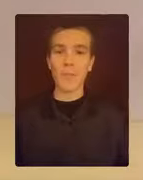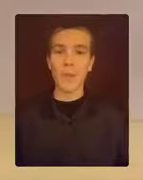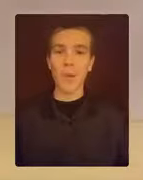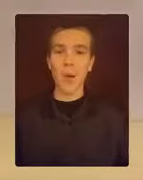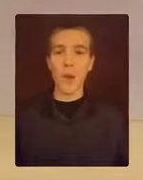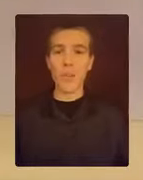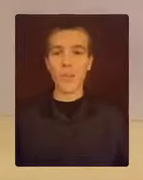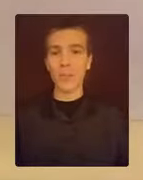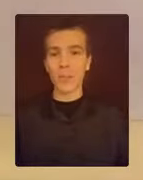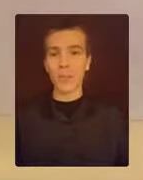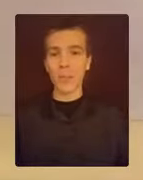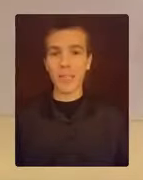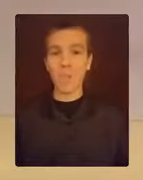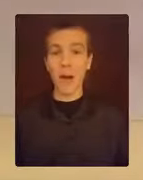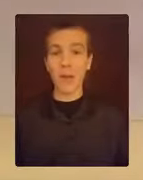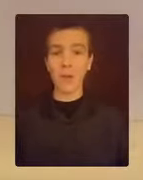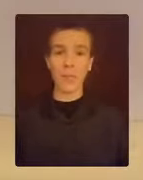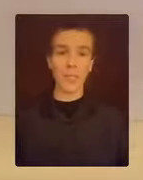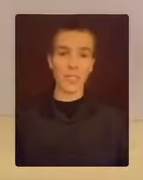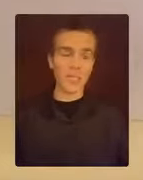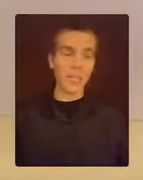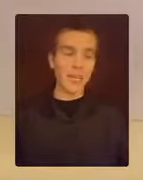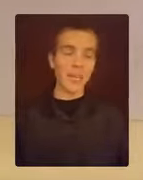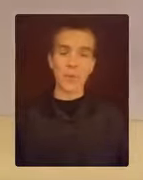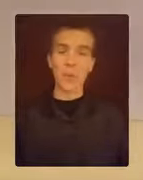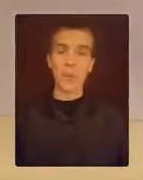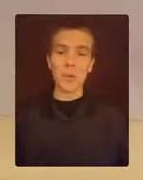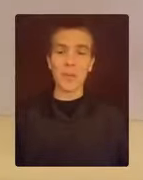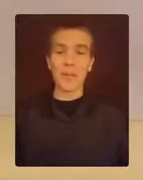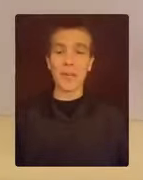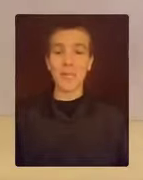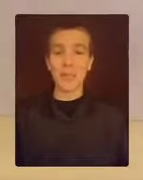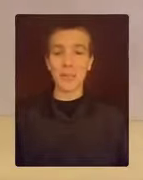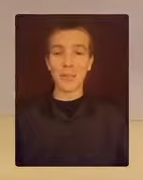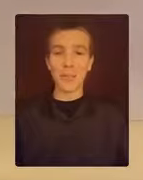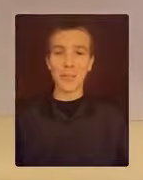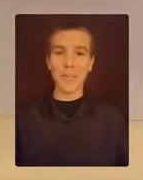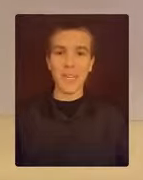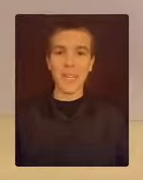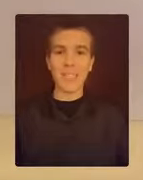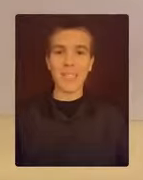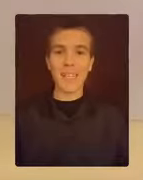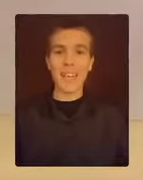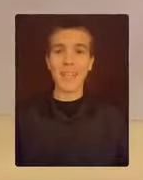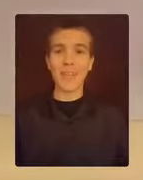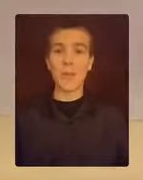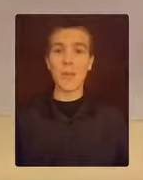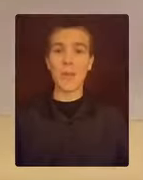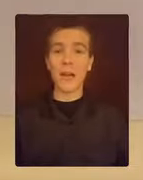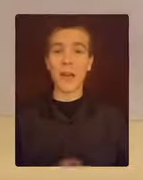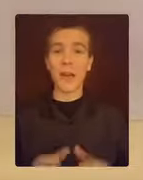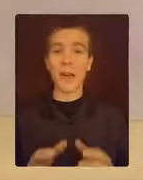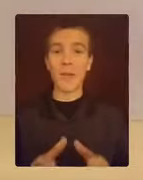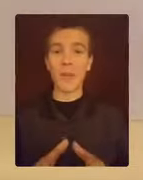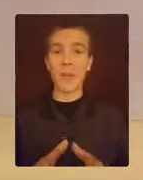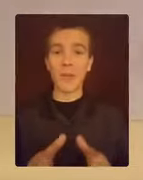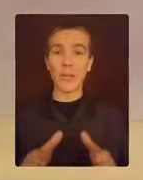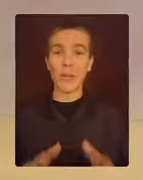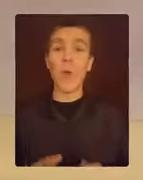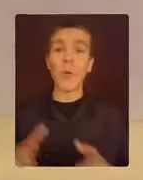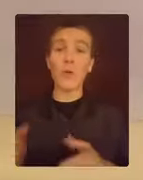whenever you are aware that you're dreaming while you're asleep. Now, the cool part about lucid dreaming is that you